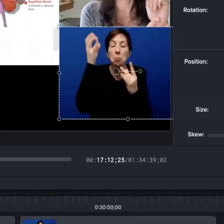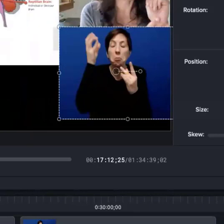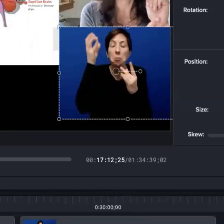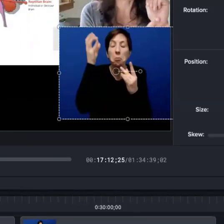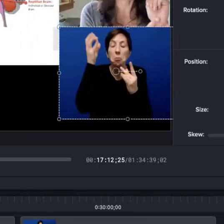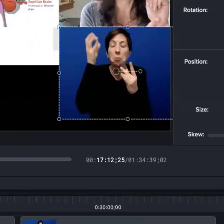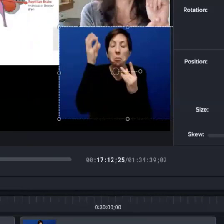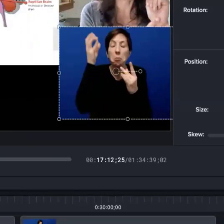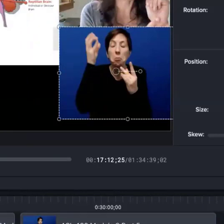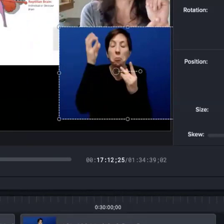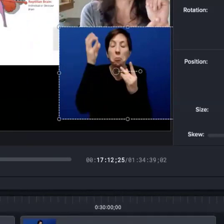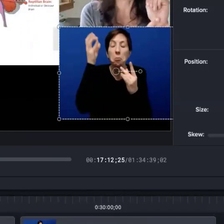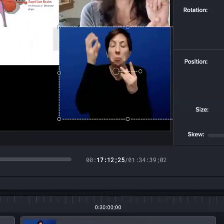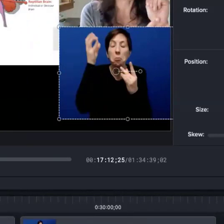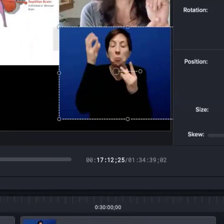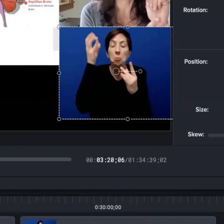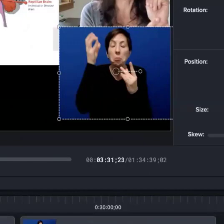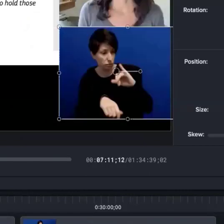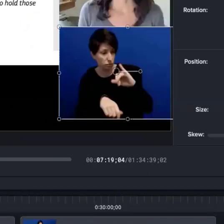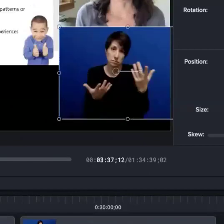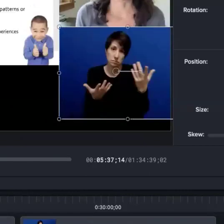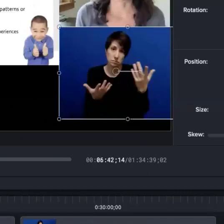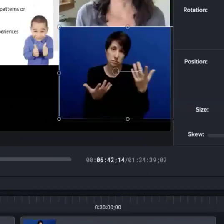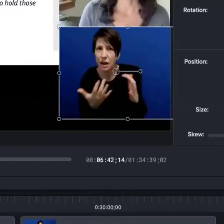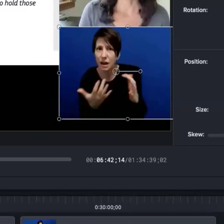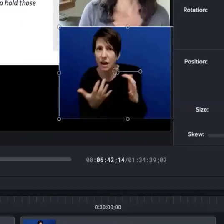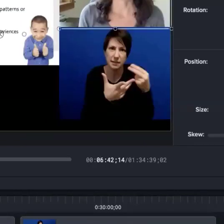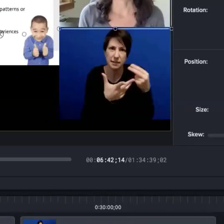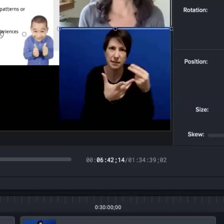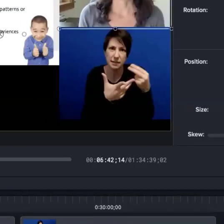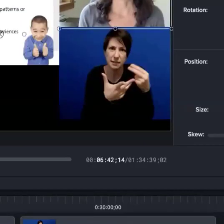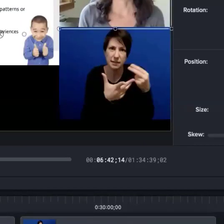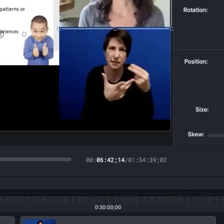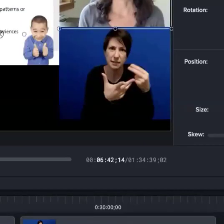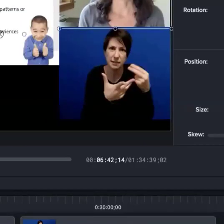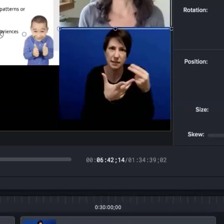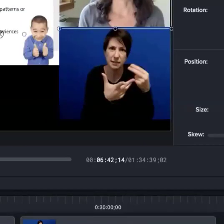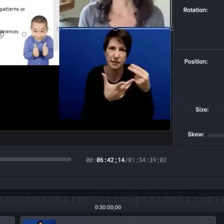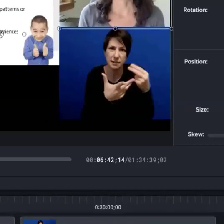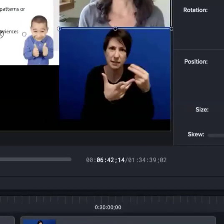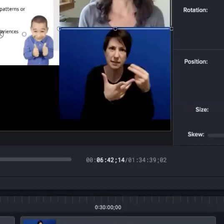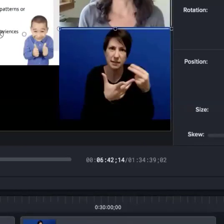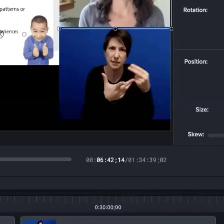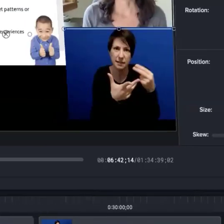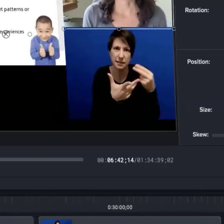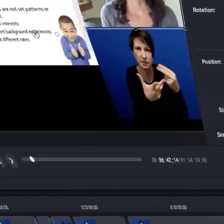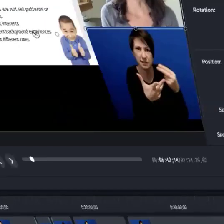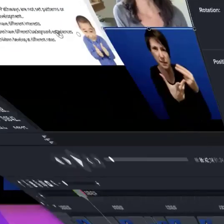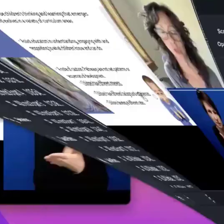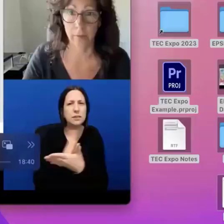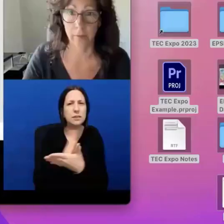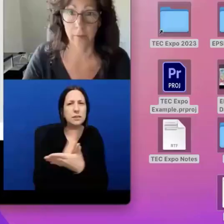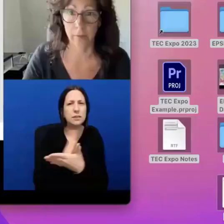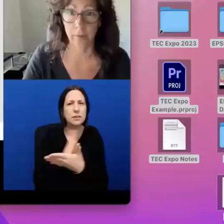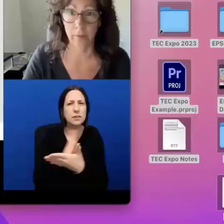in one same video. And we also like enhance the audio just for those purposes. And